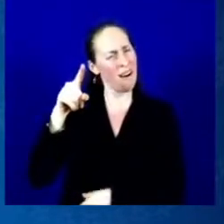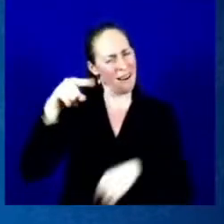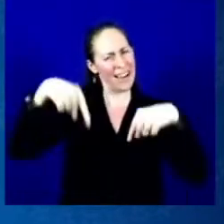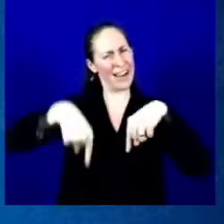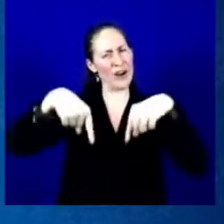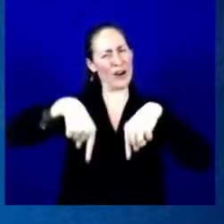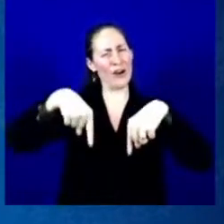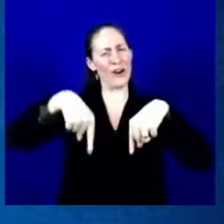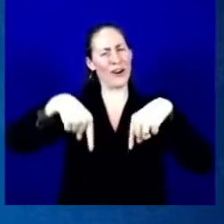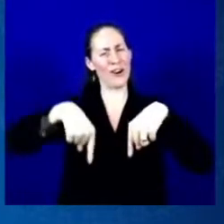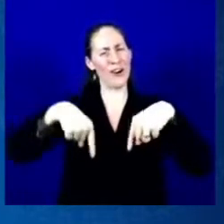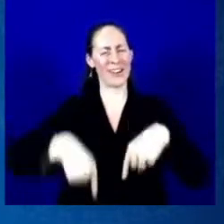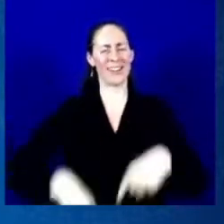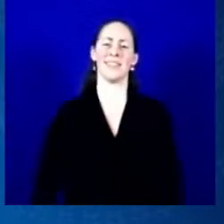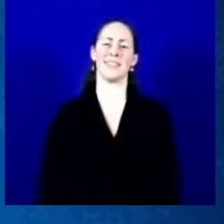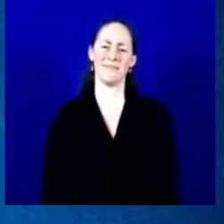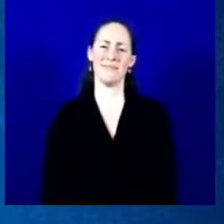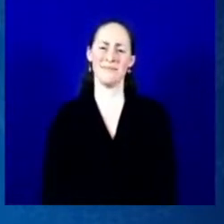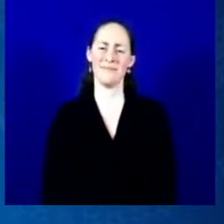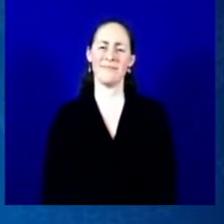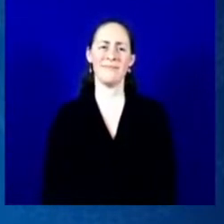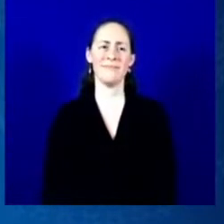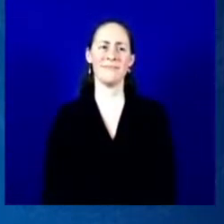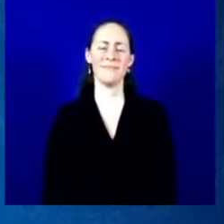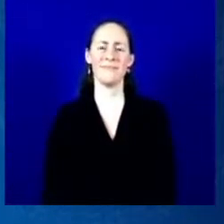So, folks,